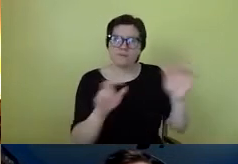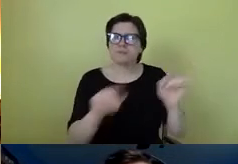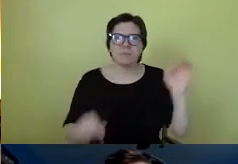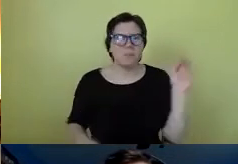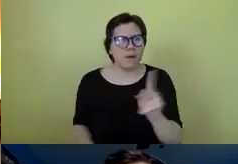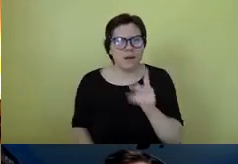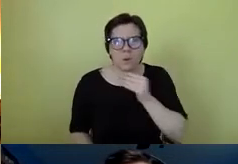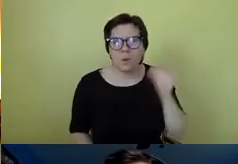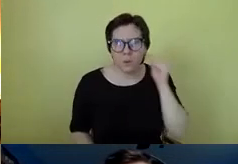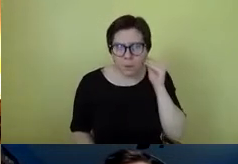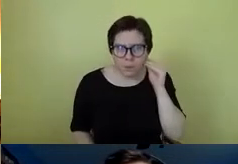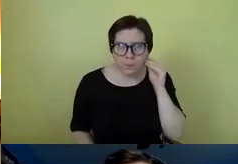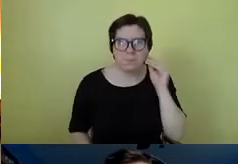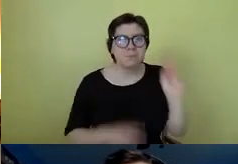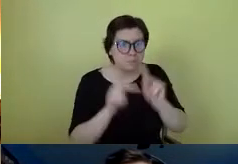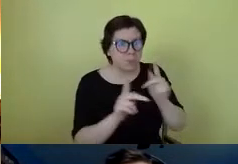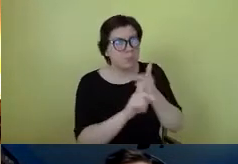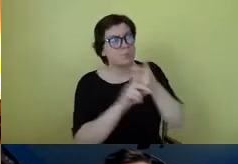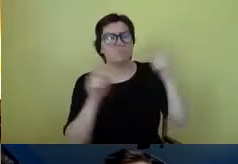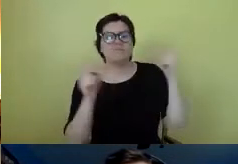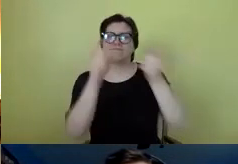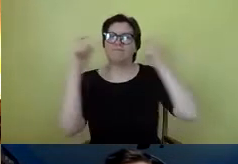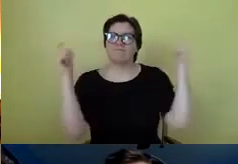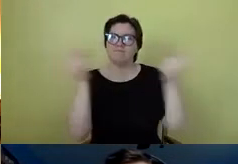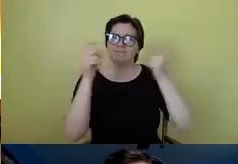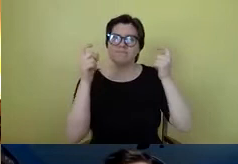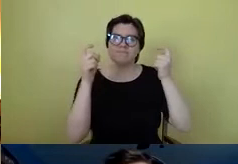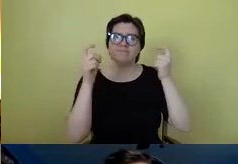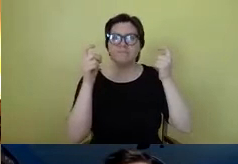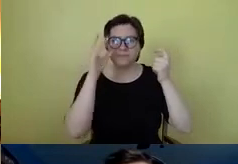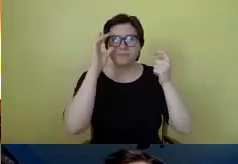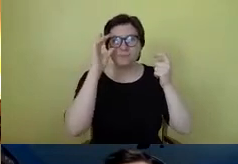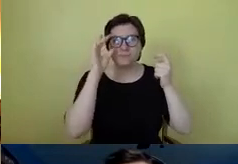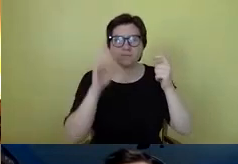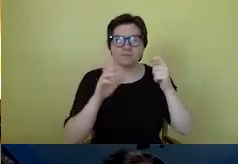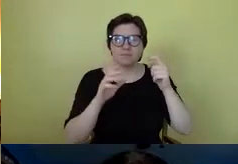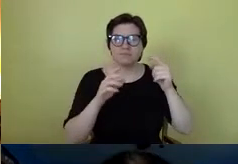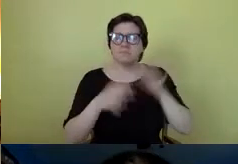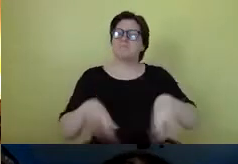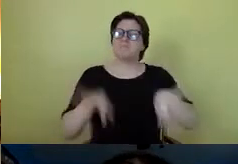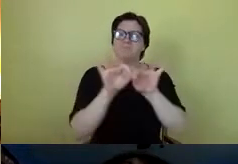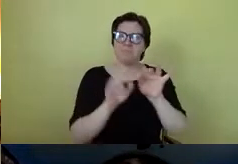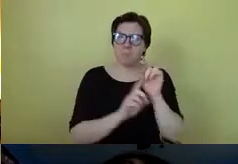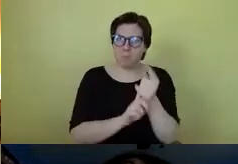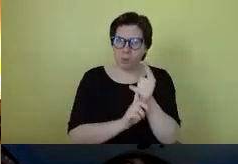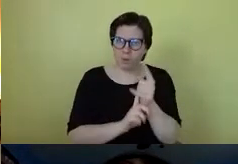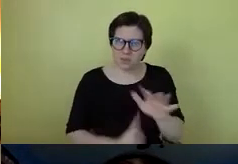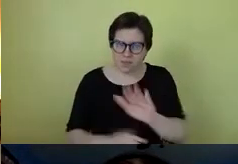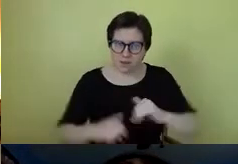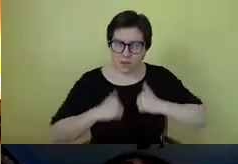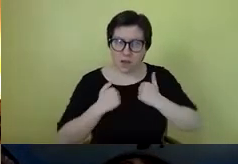homes, those who are celebrating momentous moments in their lives. Bless